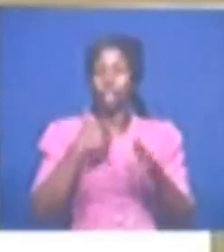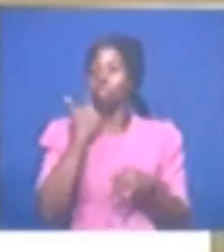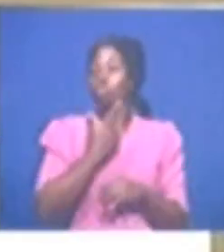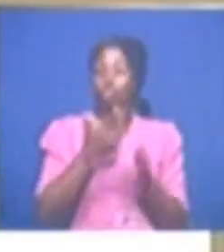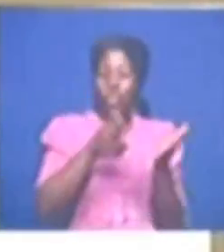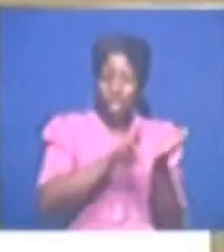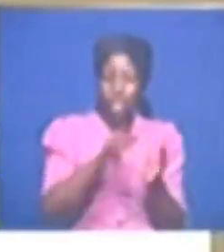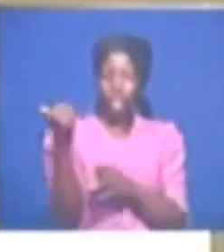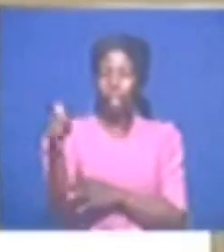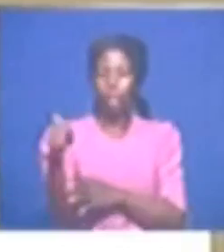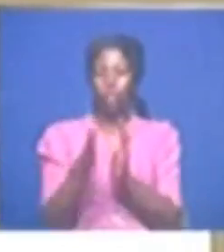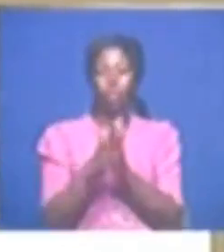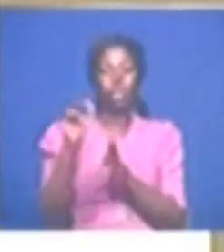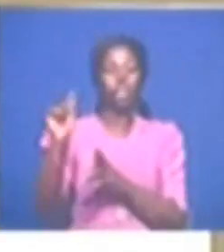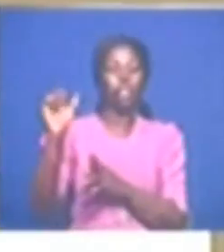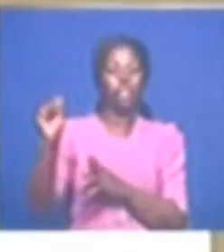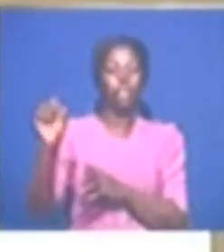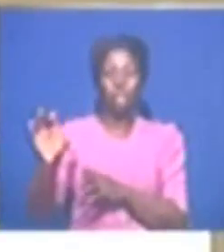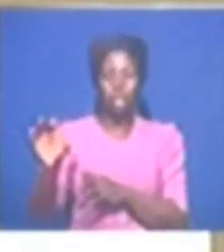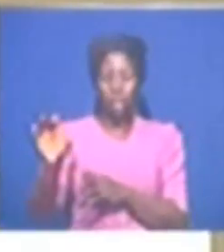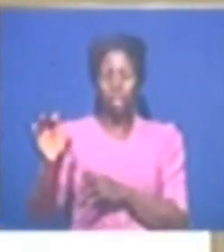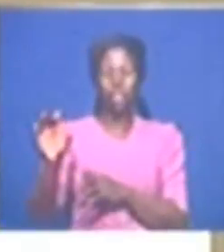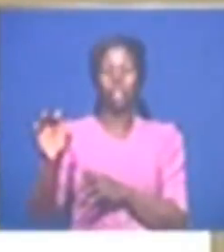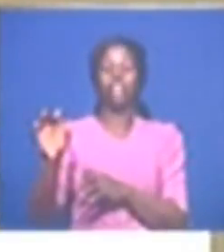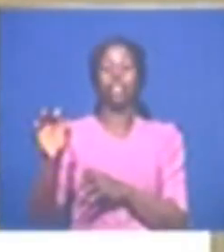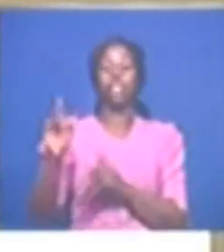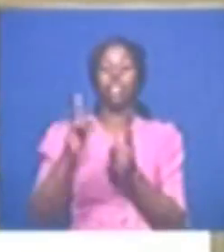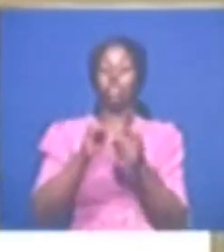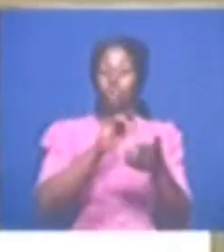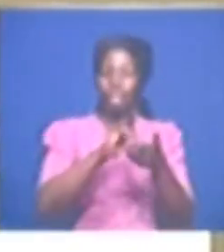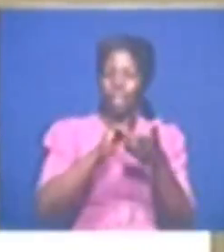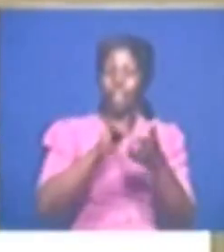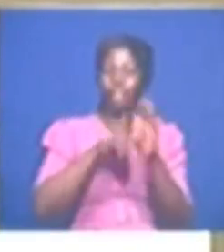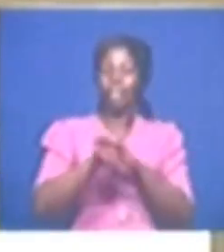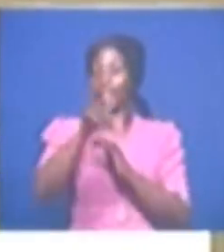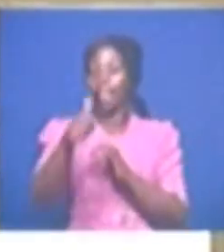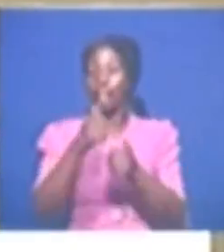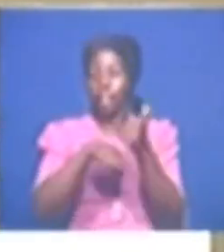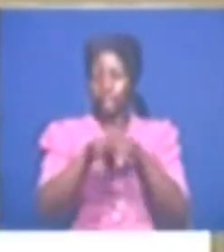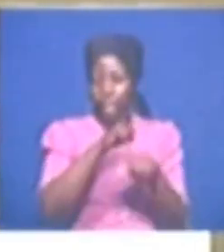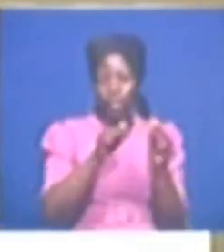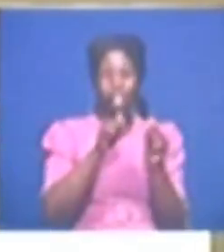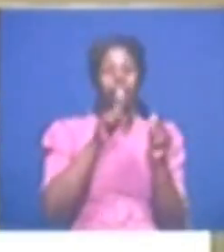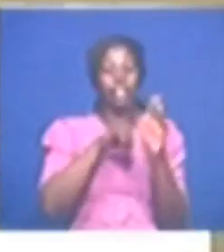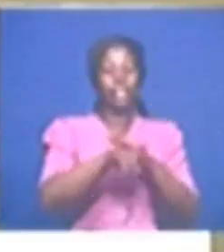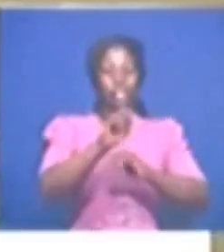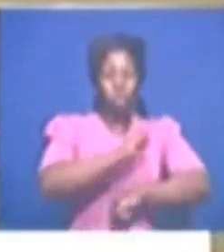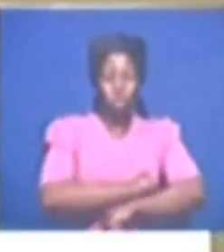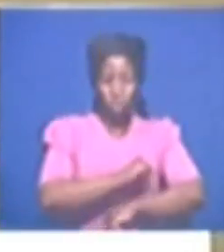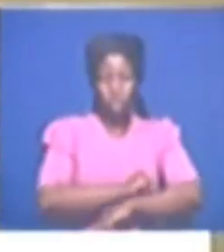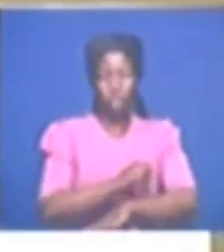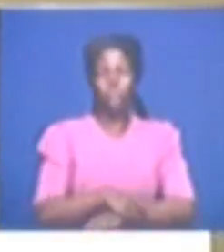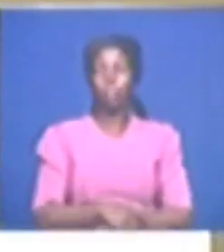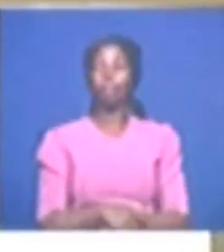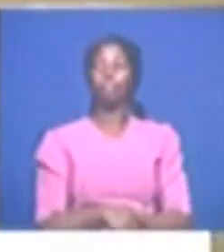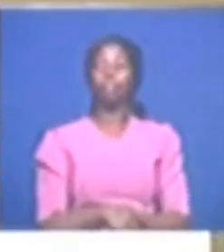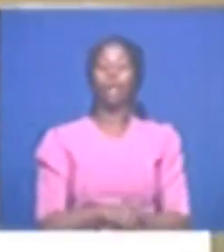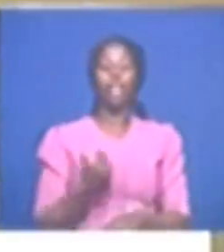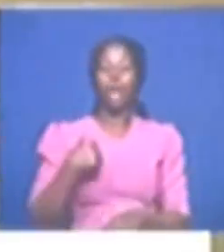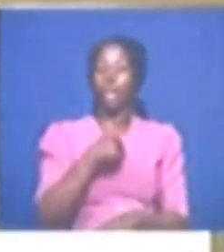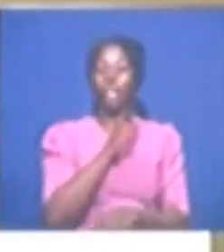registered with the Teacher Service Commission to engage in co-curricular activities in the school, we will